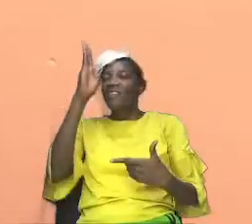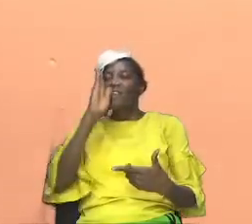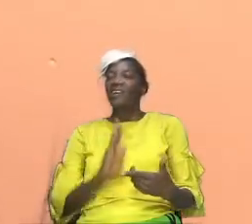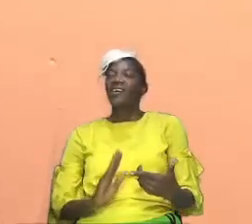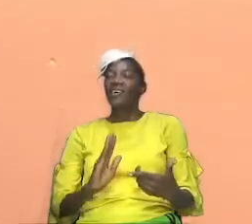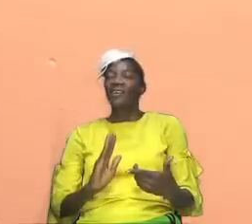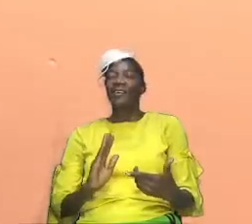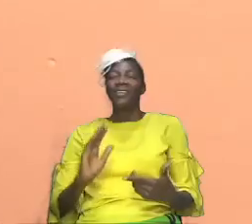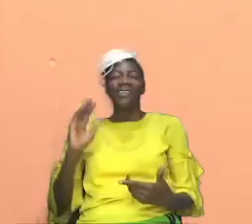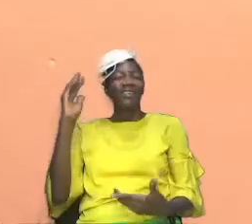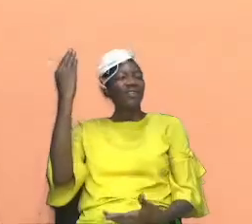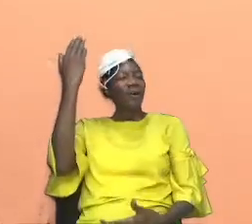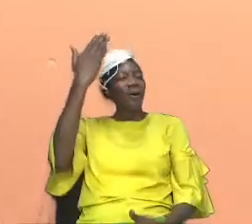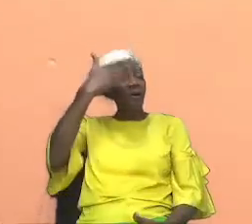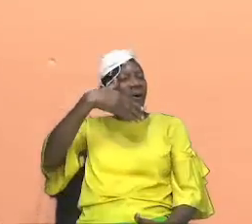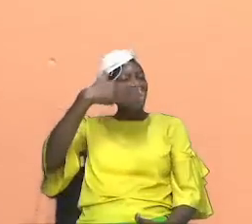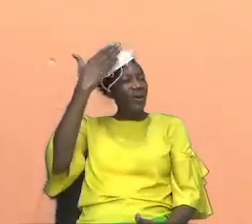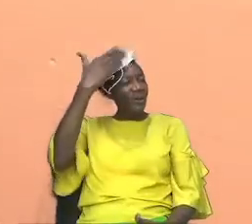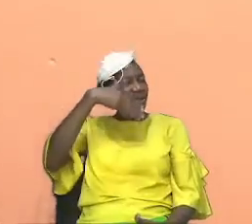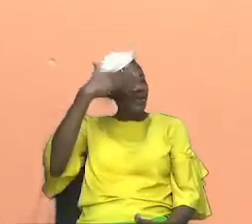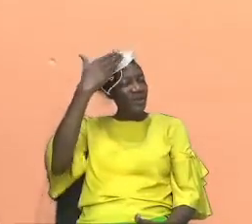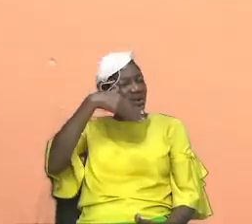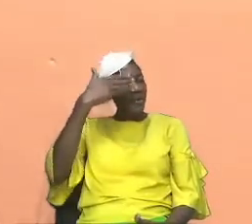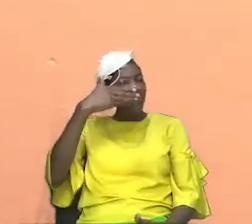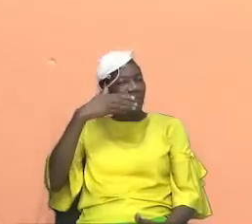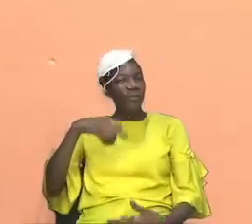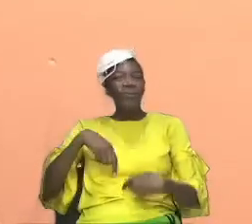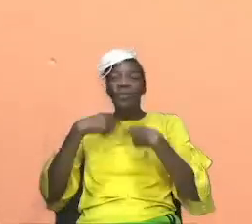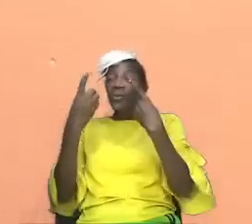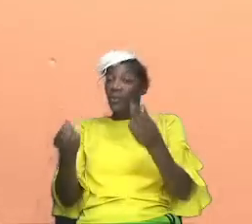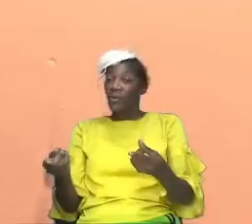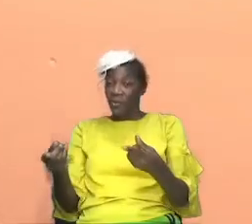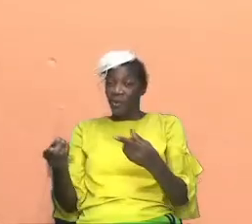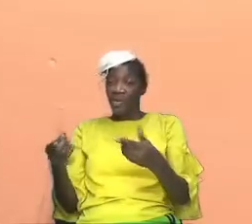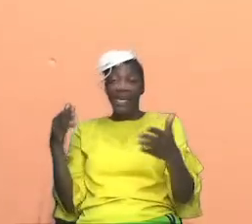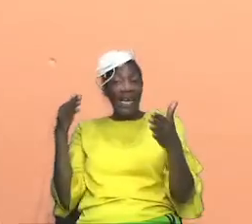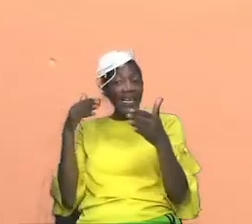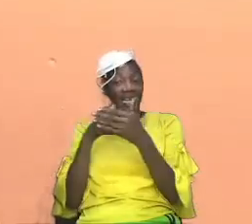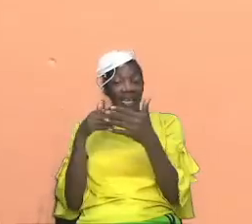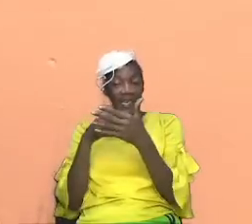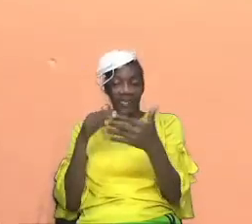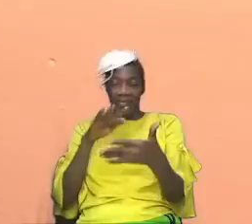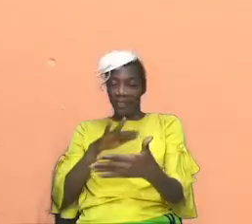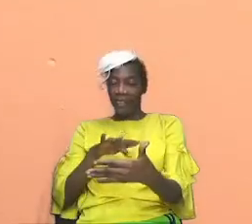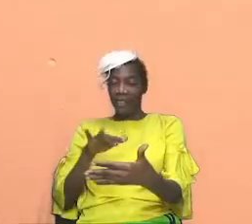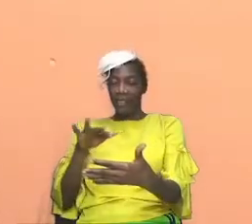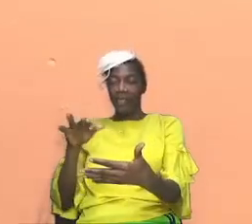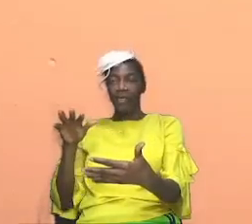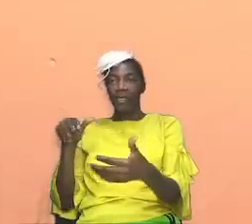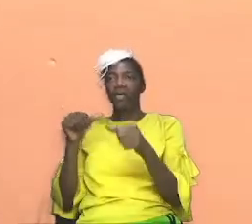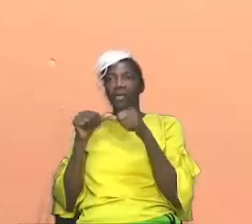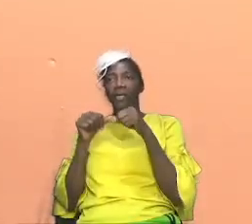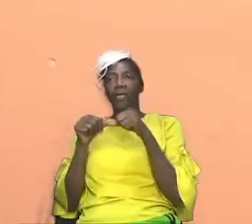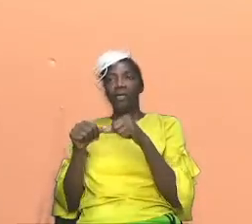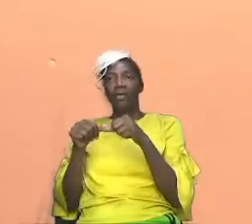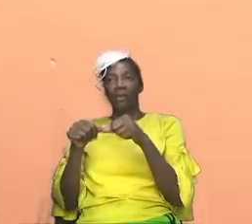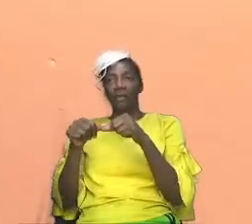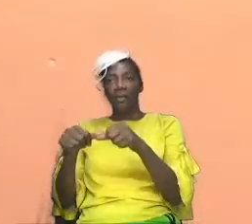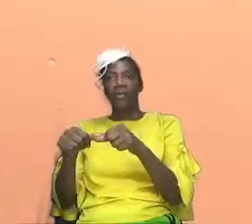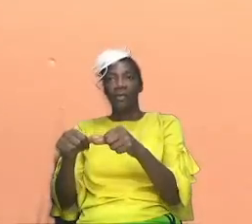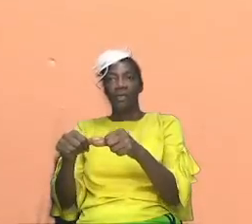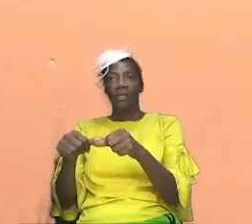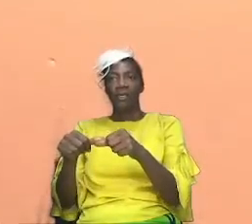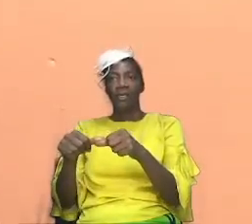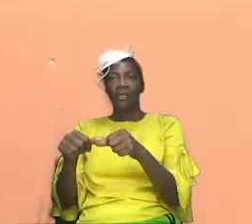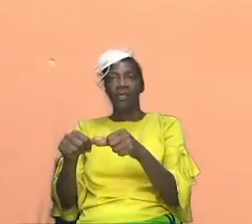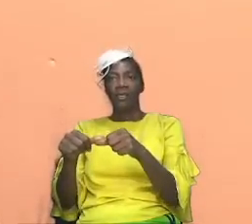absolutely awesome. We're going back into study, and of course we will be continuing on